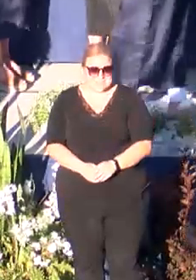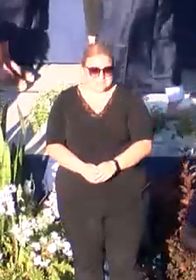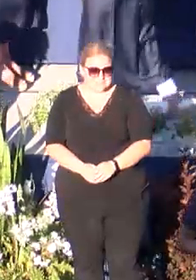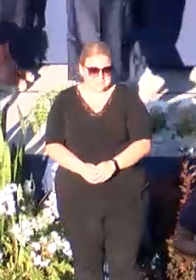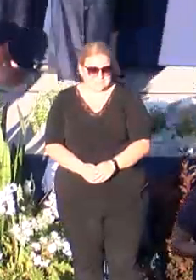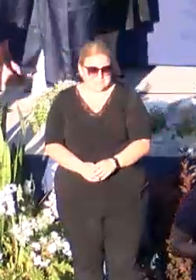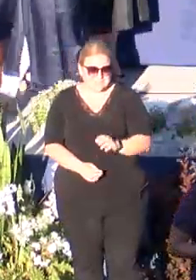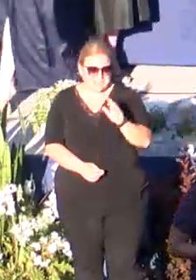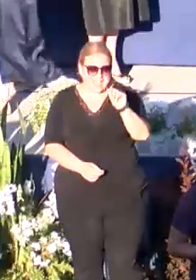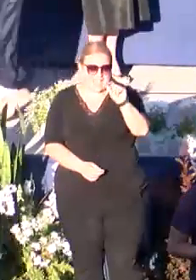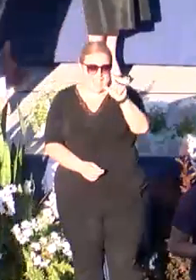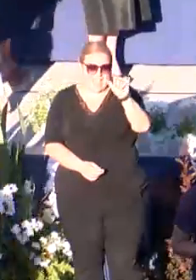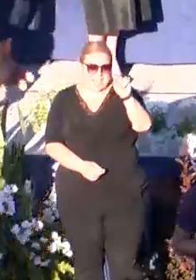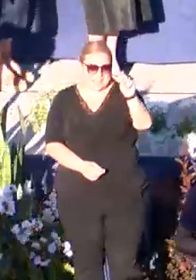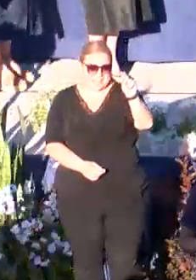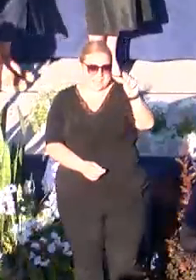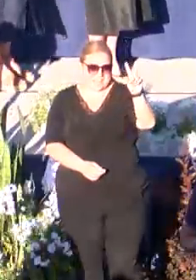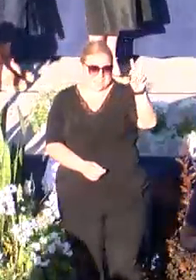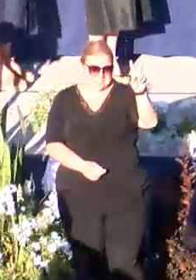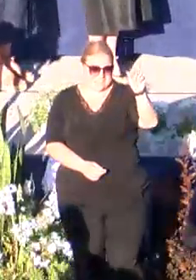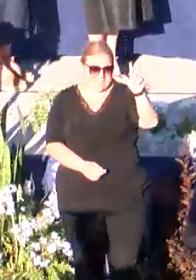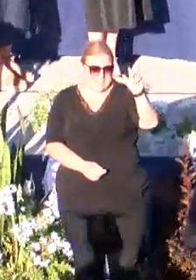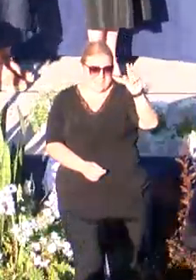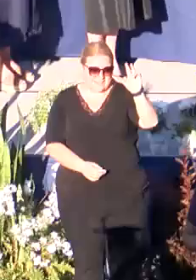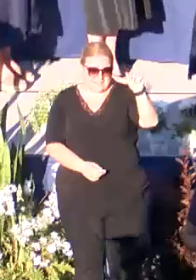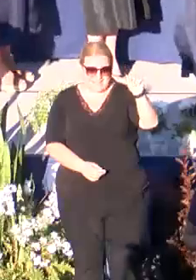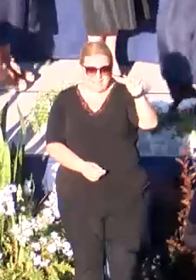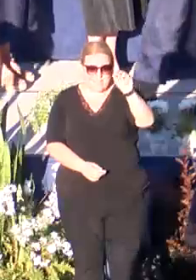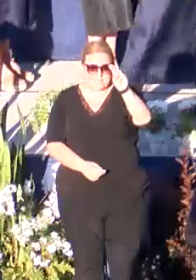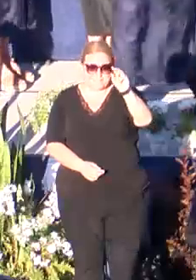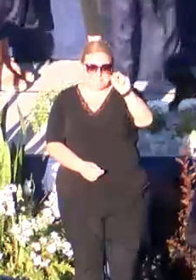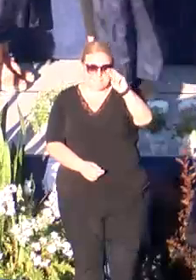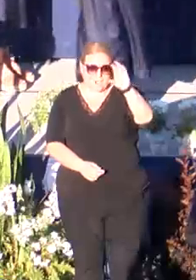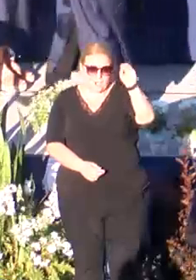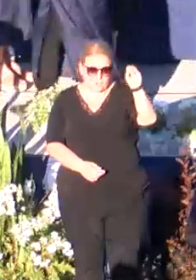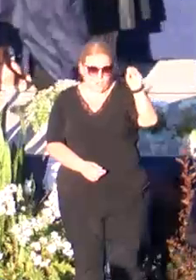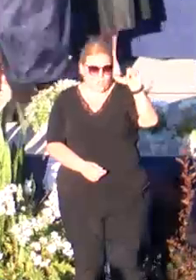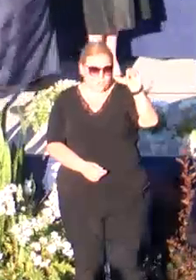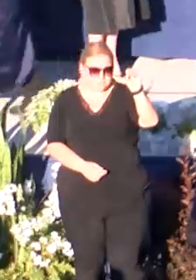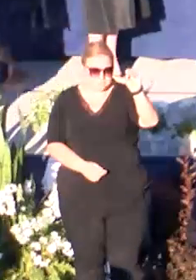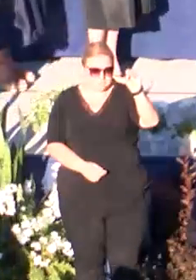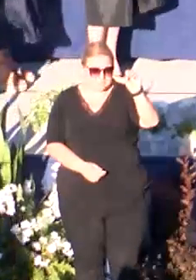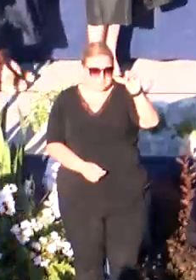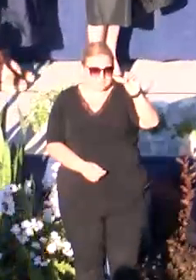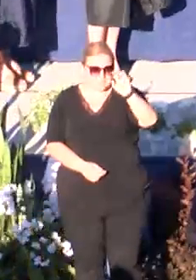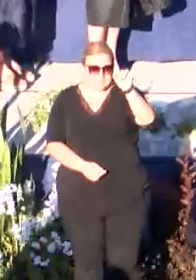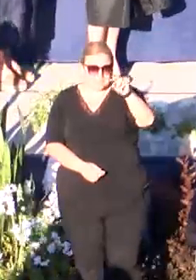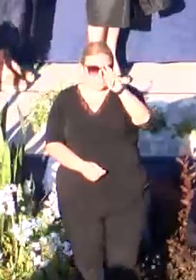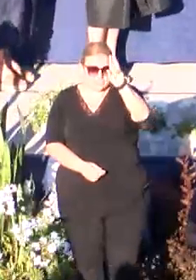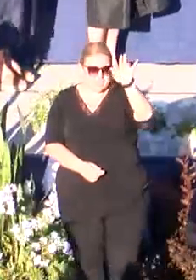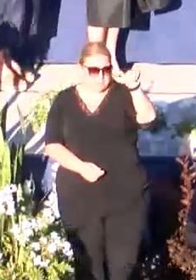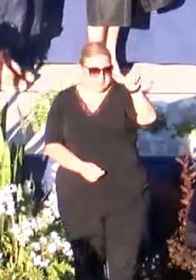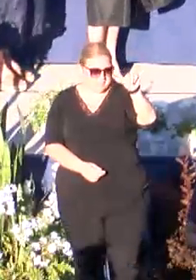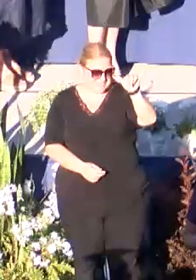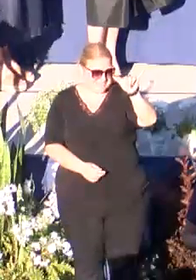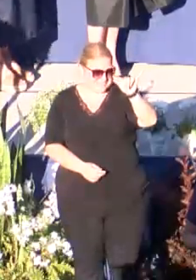Alan Valencia. Marco Mendoza. Jimmy